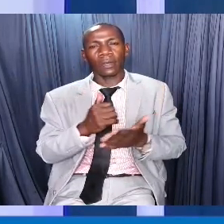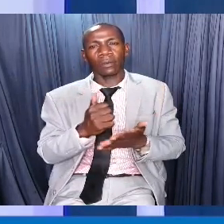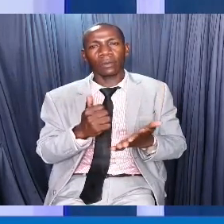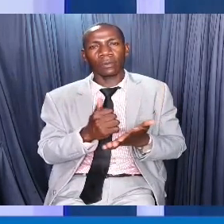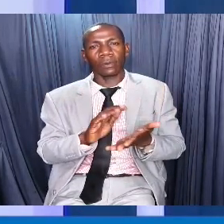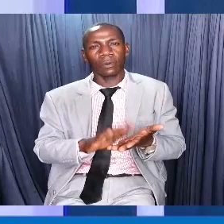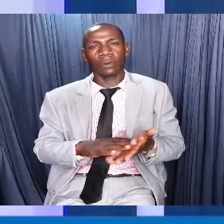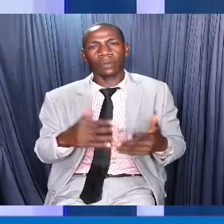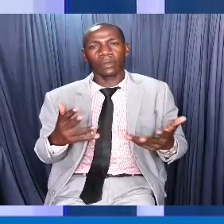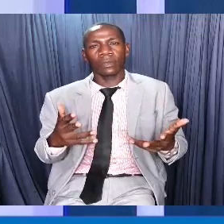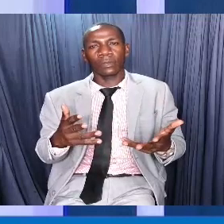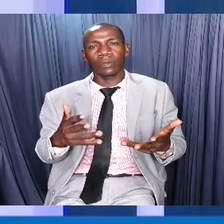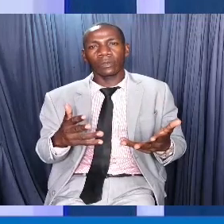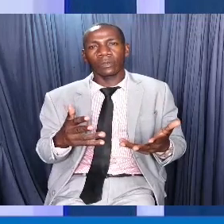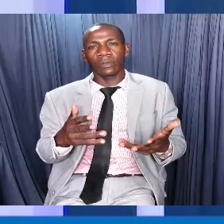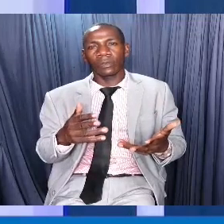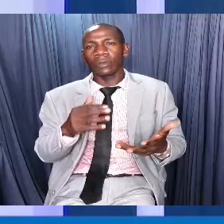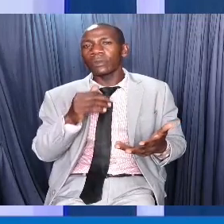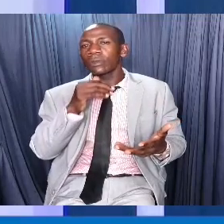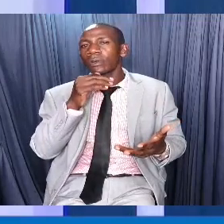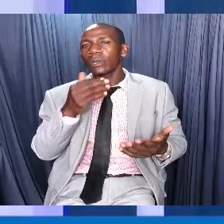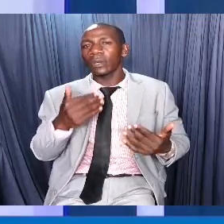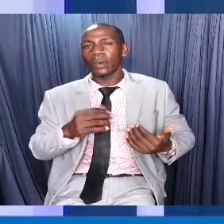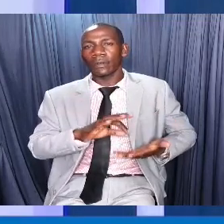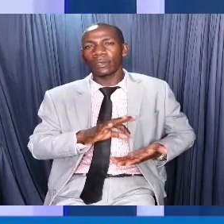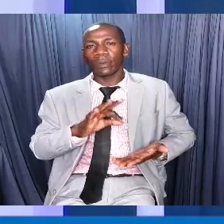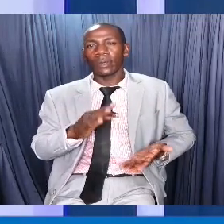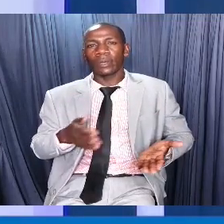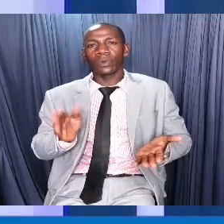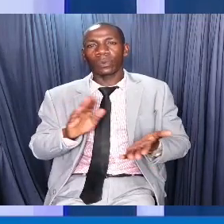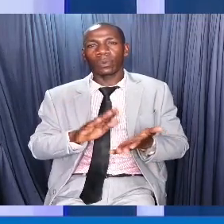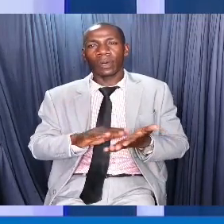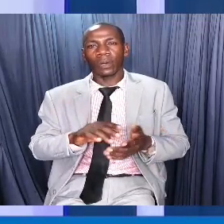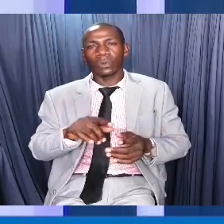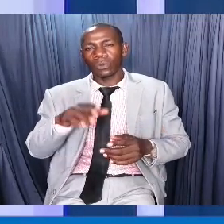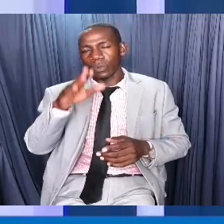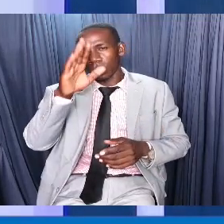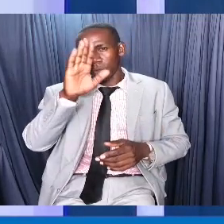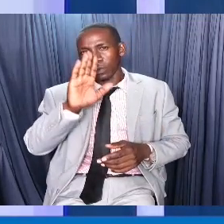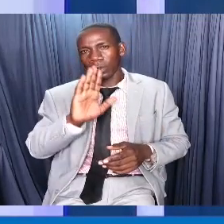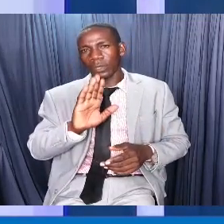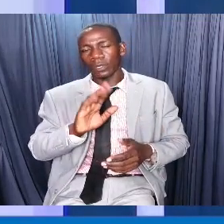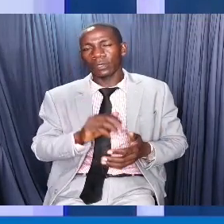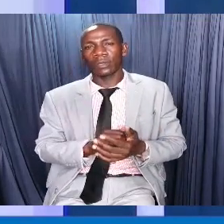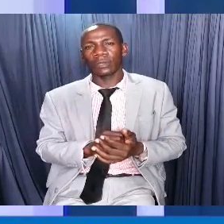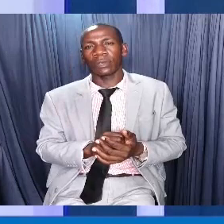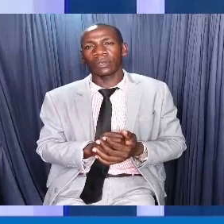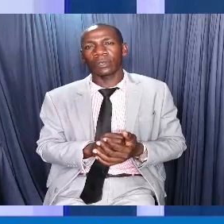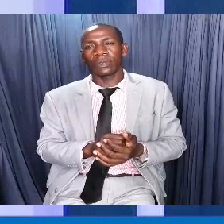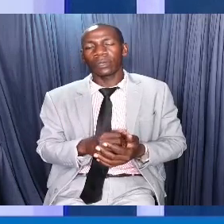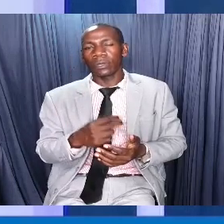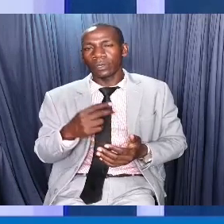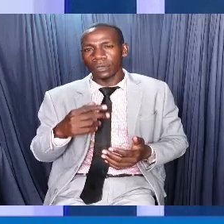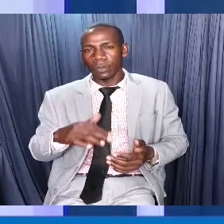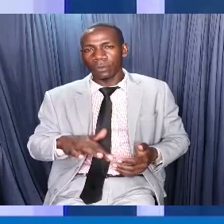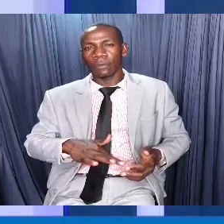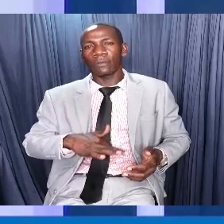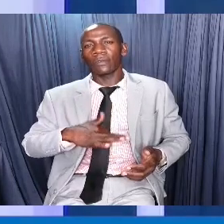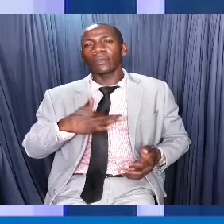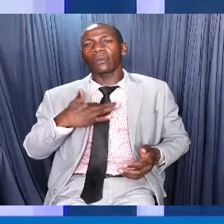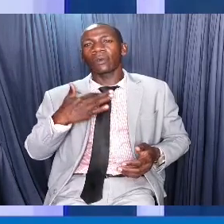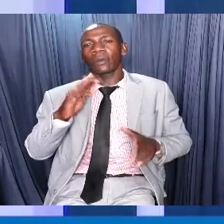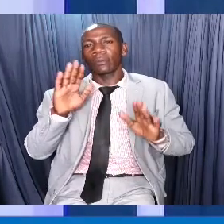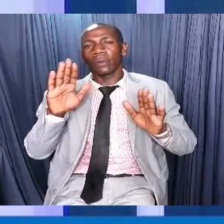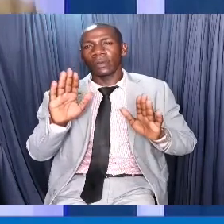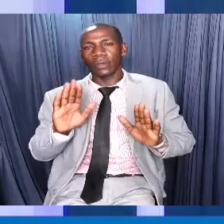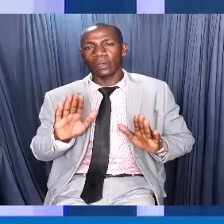Hallelujah. Hallelujah. Una roho ya kumrudia Mungu. You don't have a spirit to return and restore yourself to God. Unakujiona nastahili. You feel